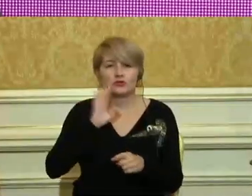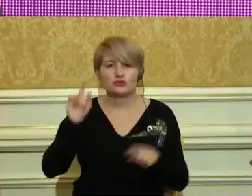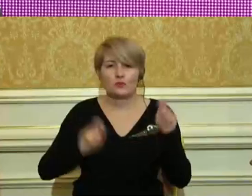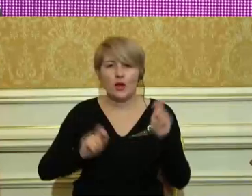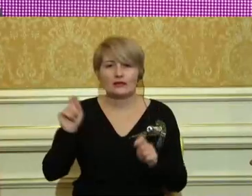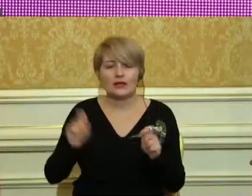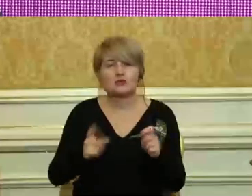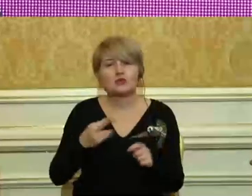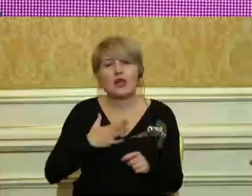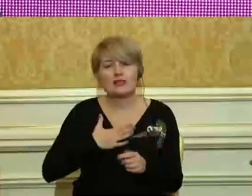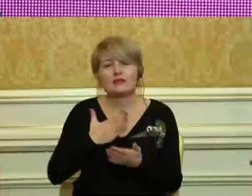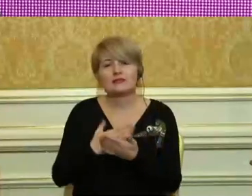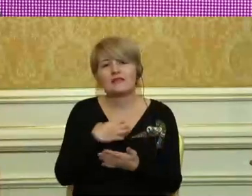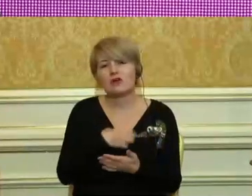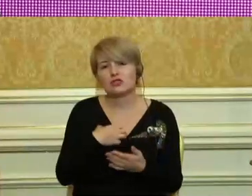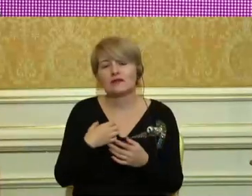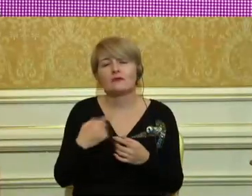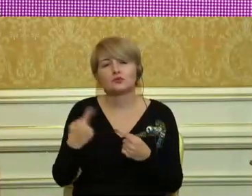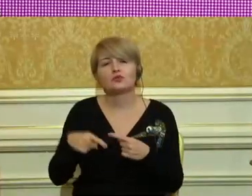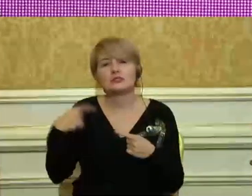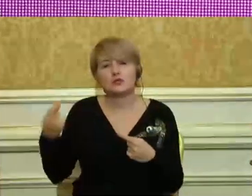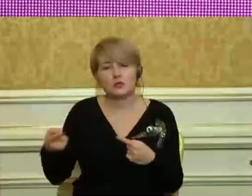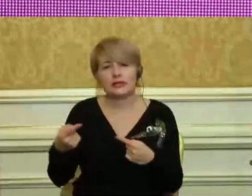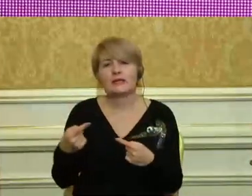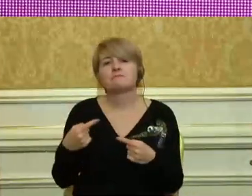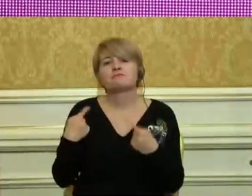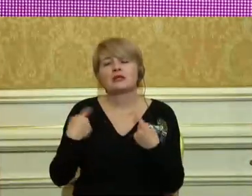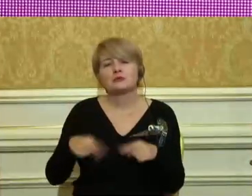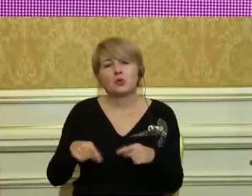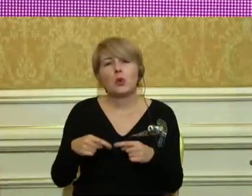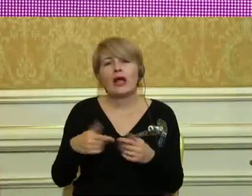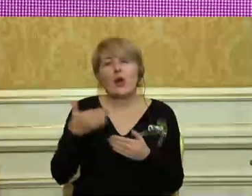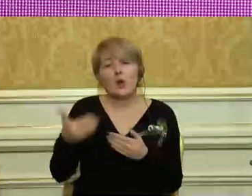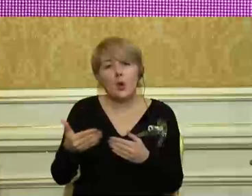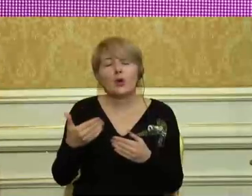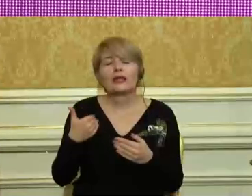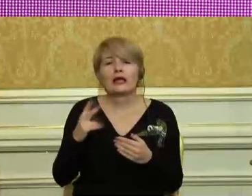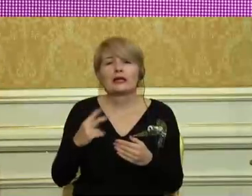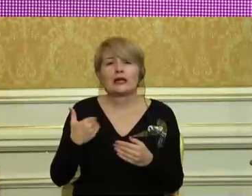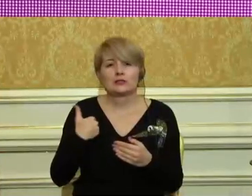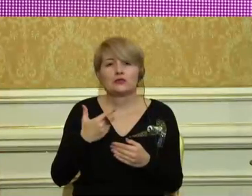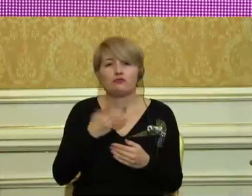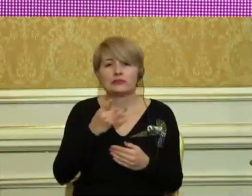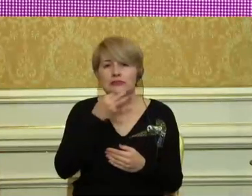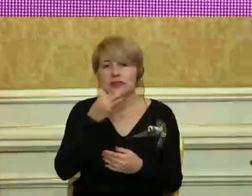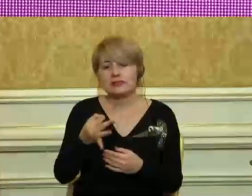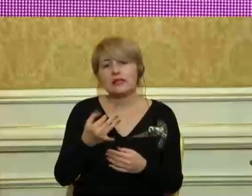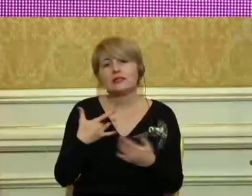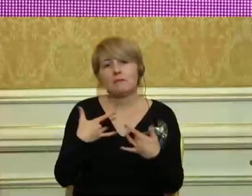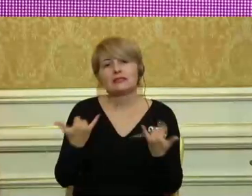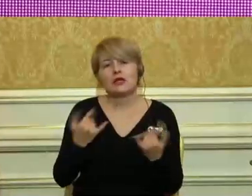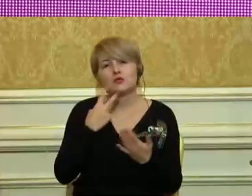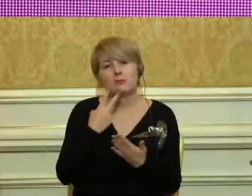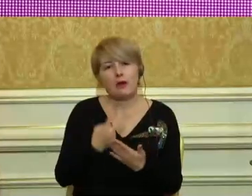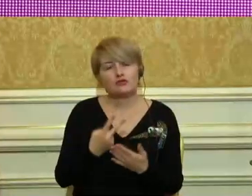it because of the success of the first Women Congress. So, well, and the very important step, the third step, is